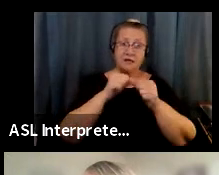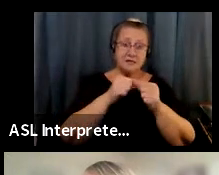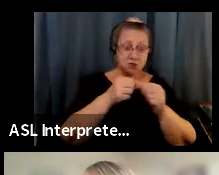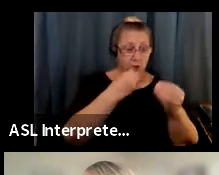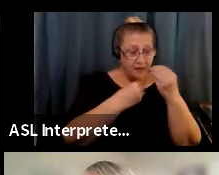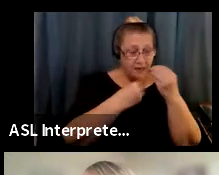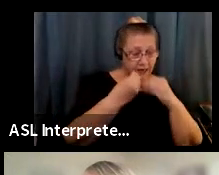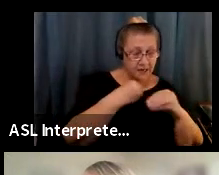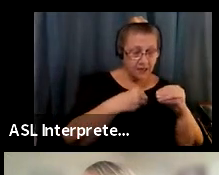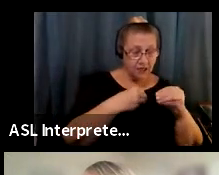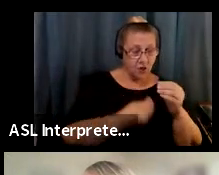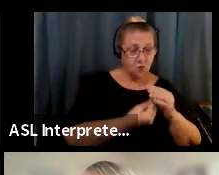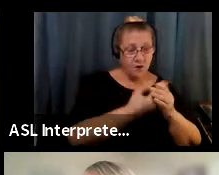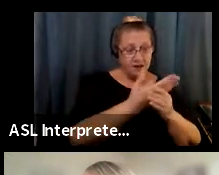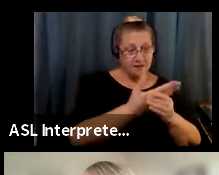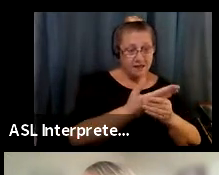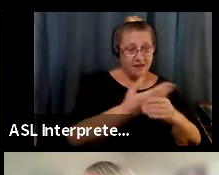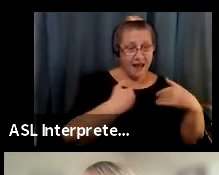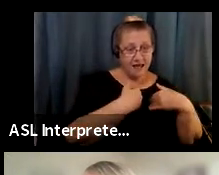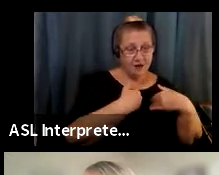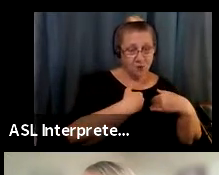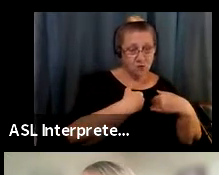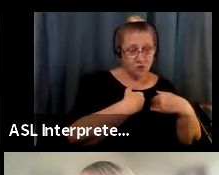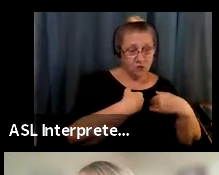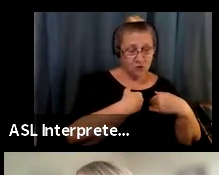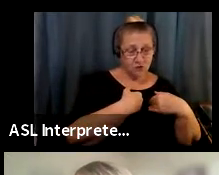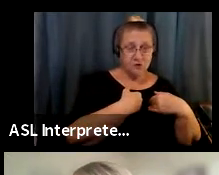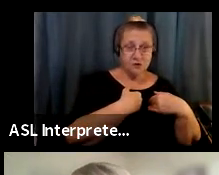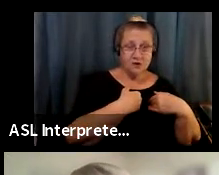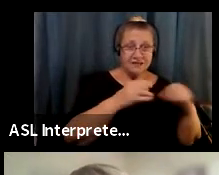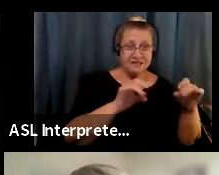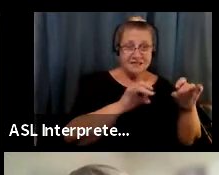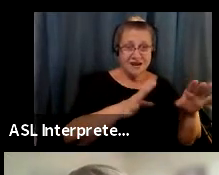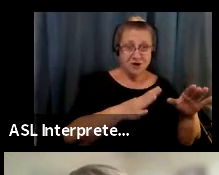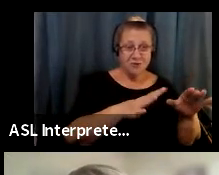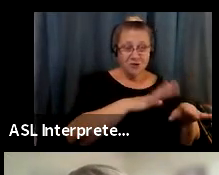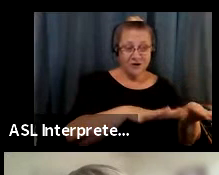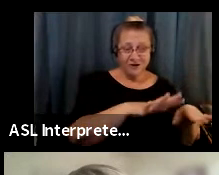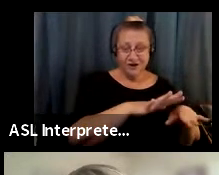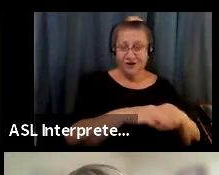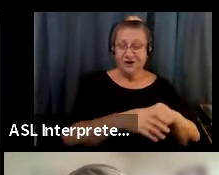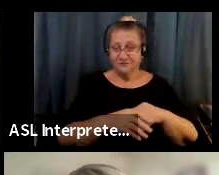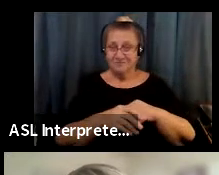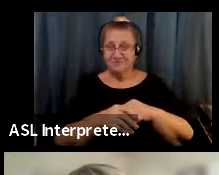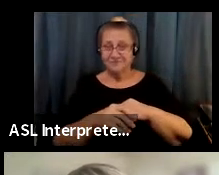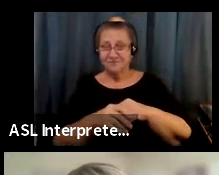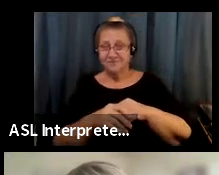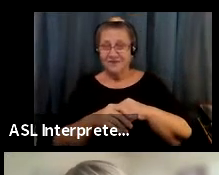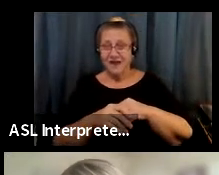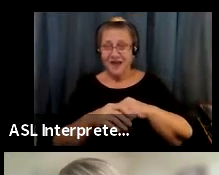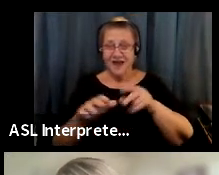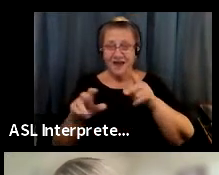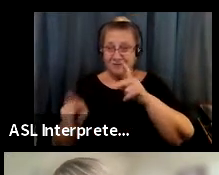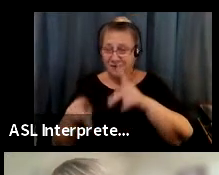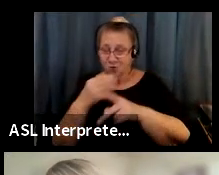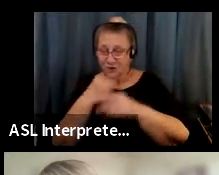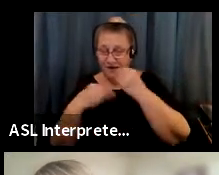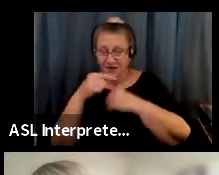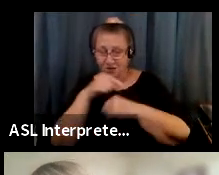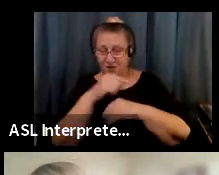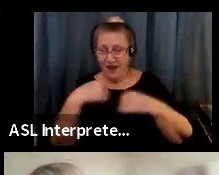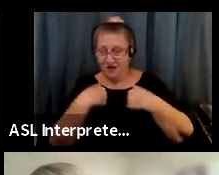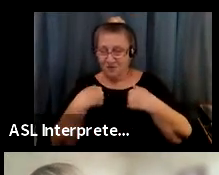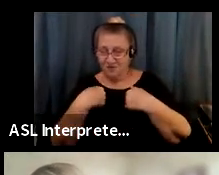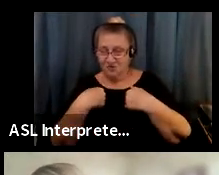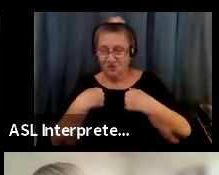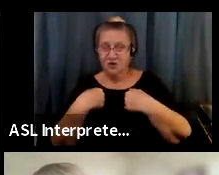animals raised in terrible conditions and then forcing workers into those conditions, all the ingredients are there for another pandemic anytime.